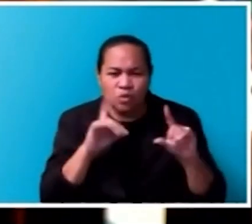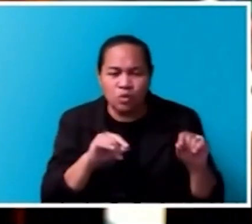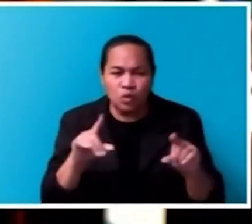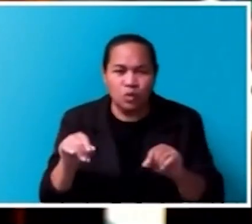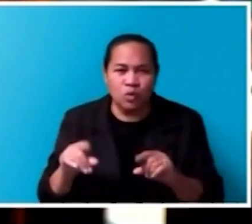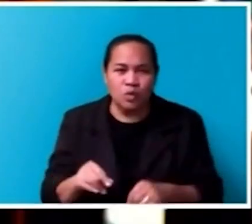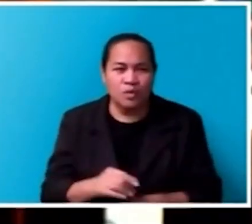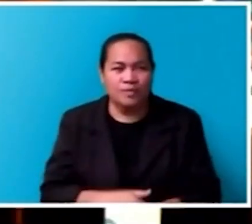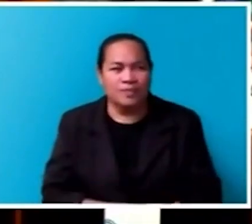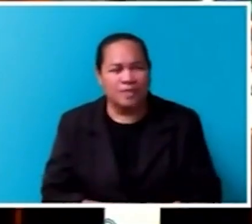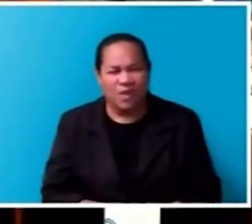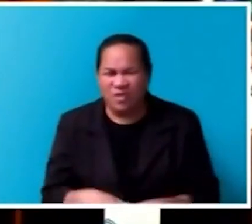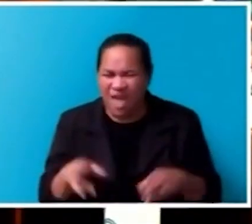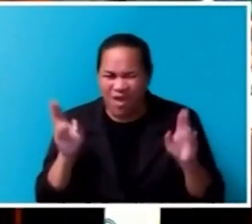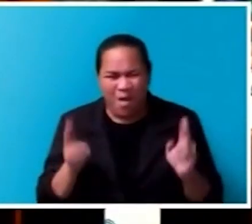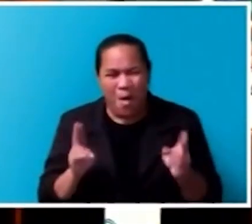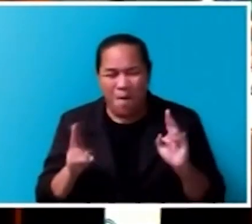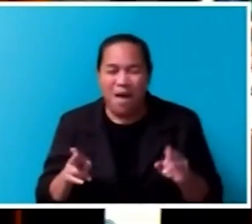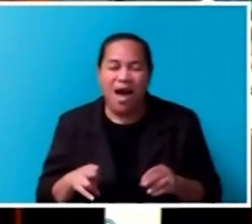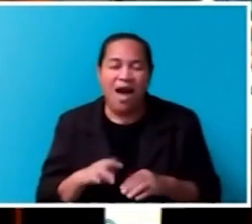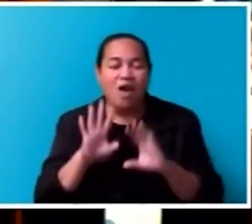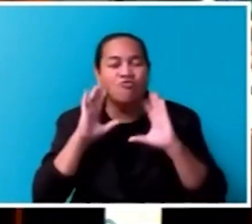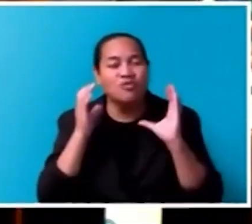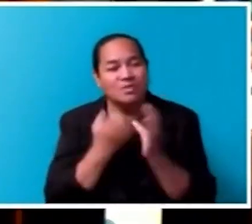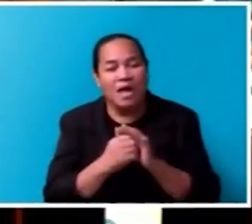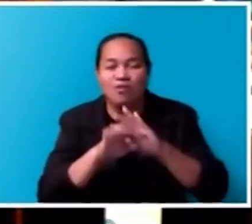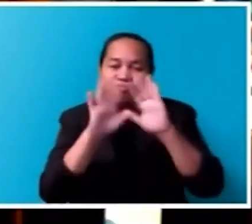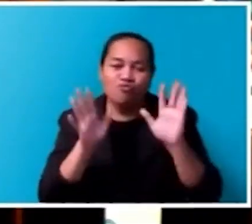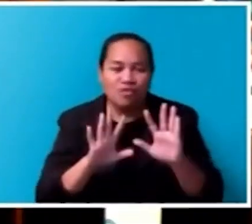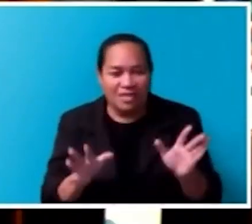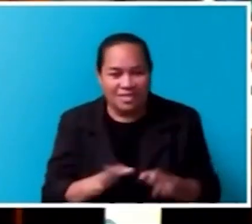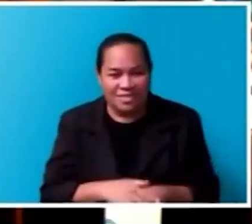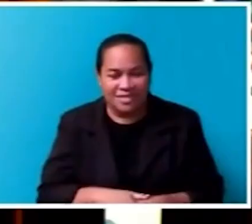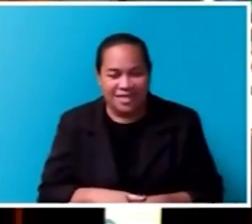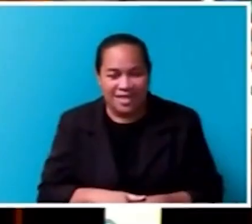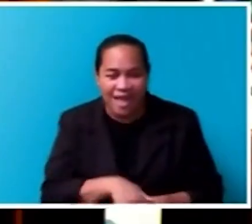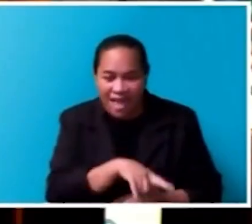It was just a normal Christmas tree, Honorable Speaker, and people were, the residents and the taxpayers,